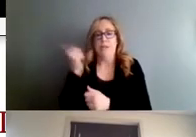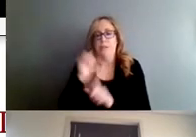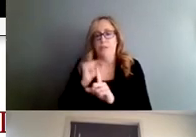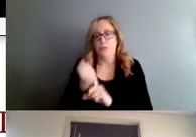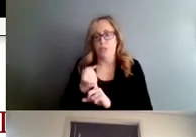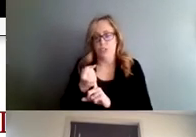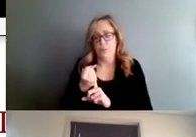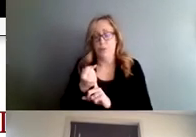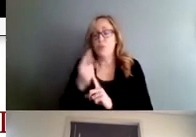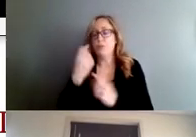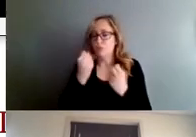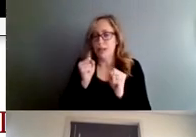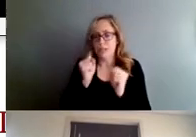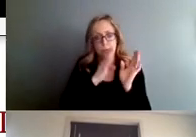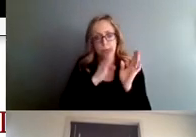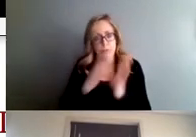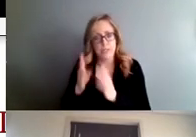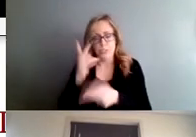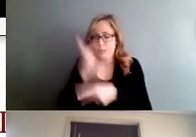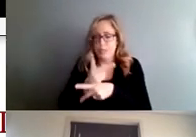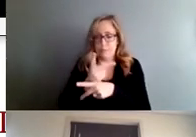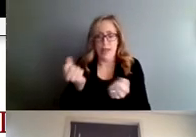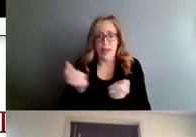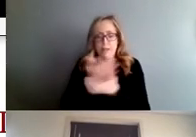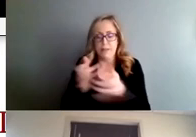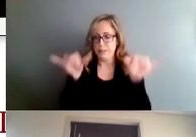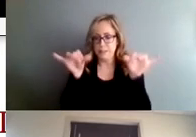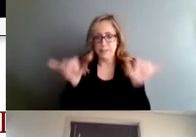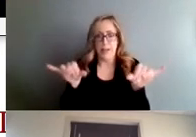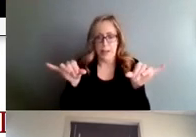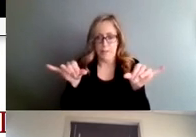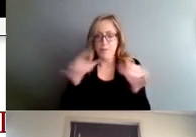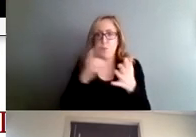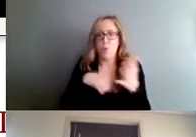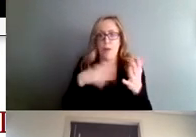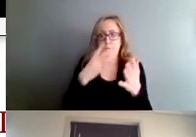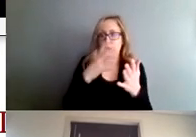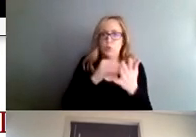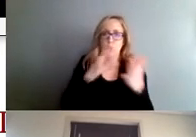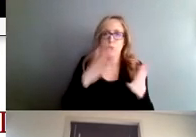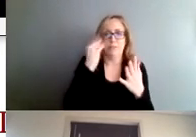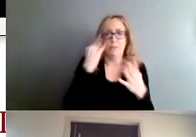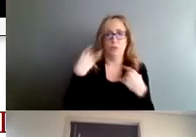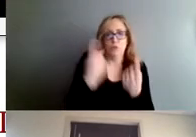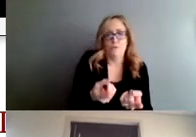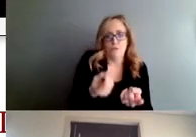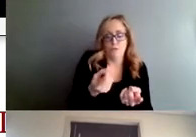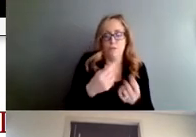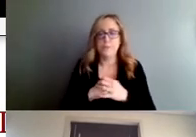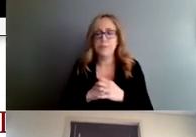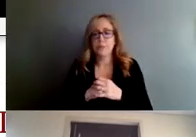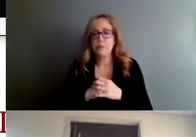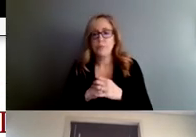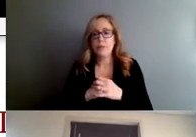most part, we are planning to keep everything very similar to what students have been experiencing so far. And then again,